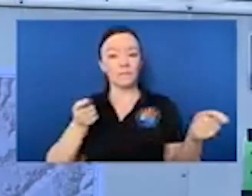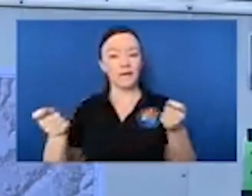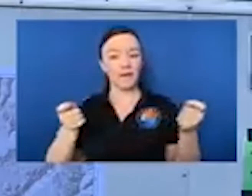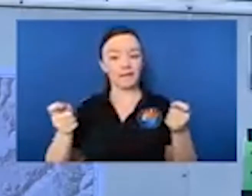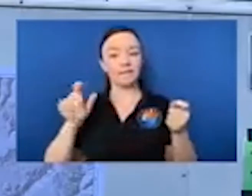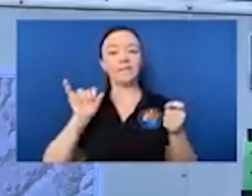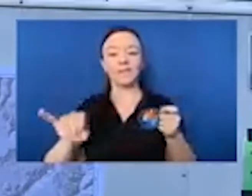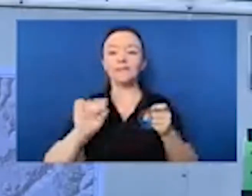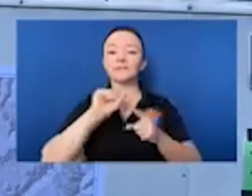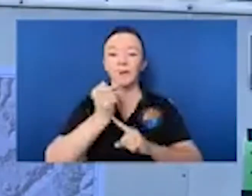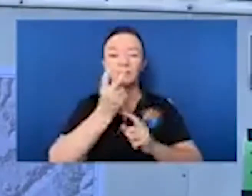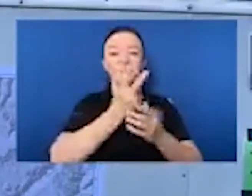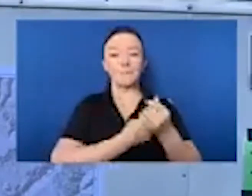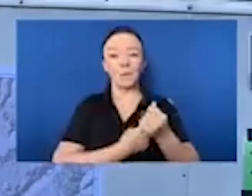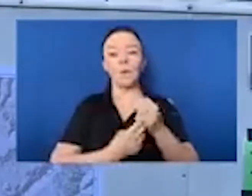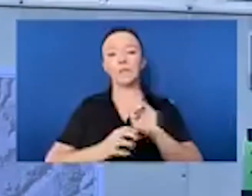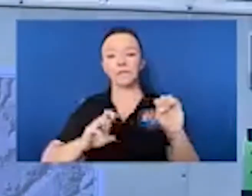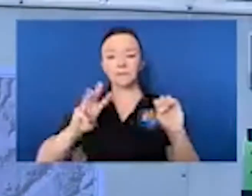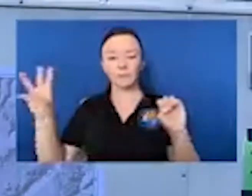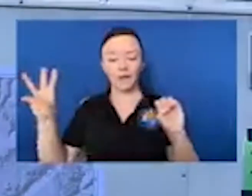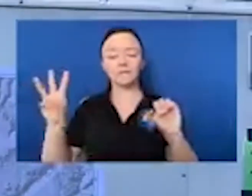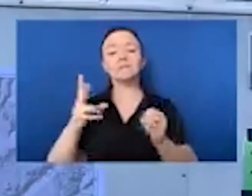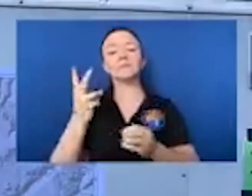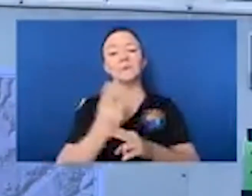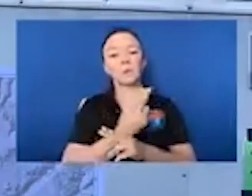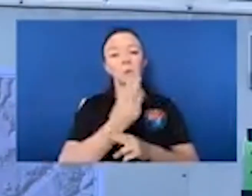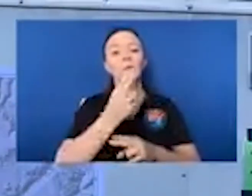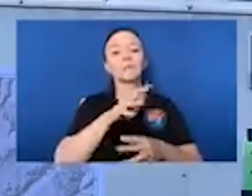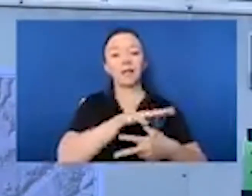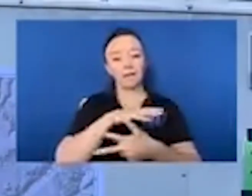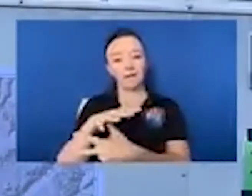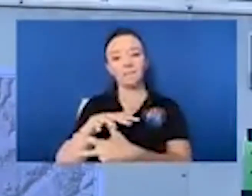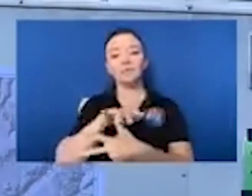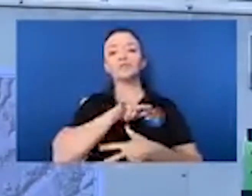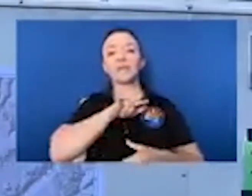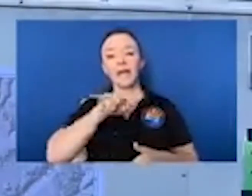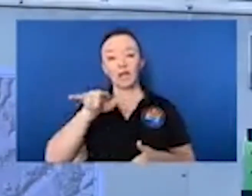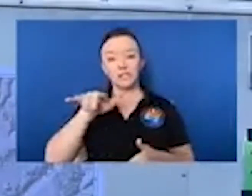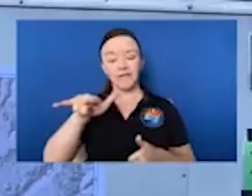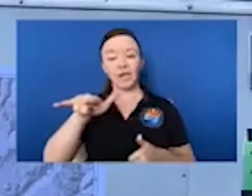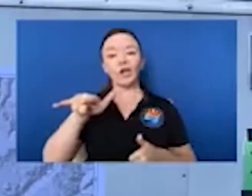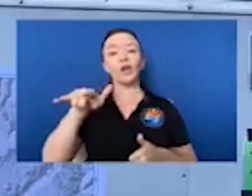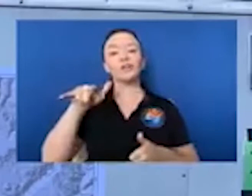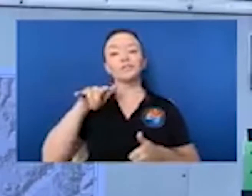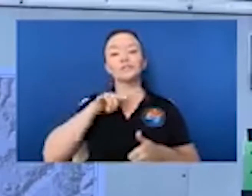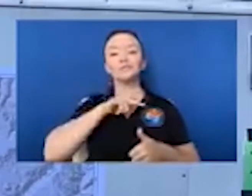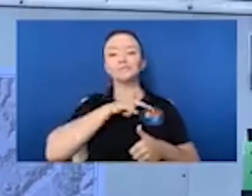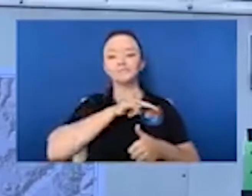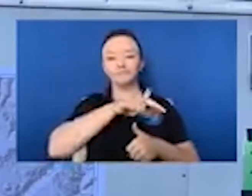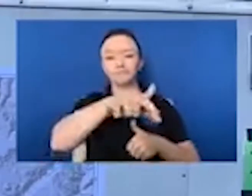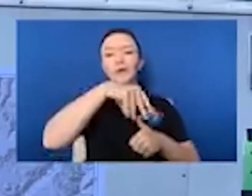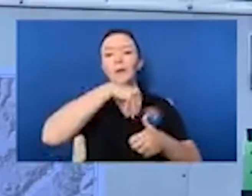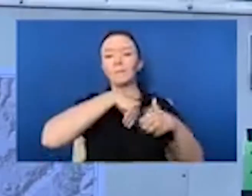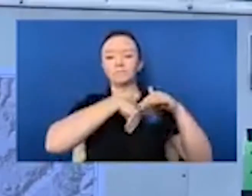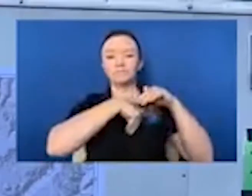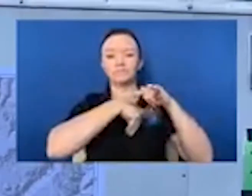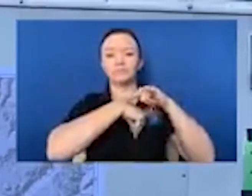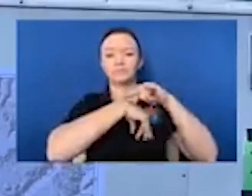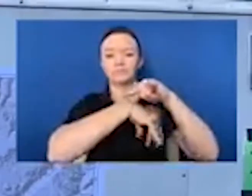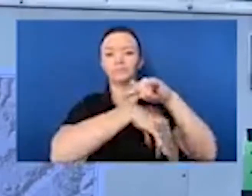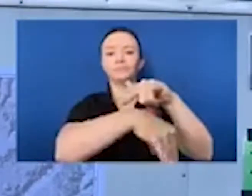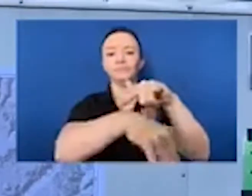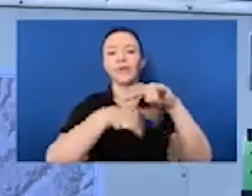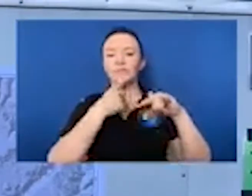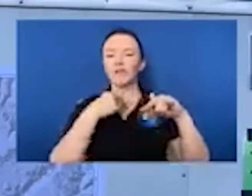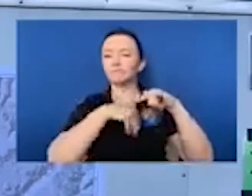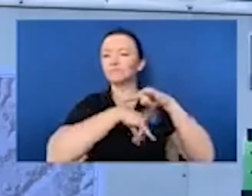command of that movement. We used both helicopters and air tankers to catch that